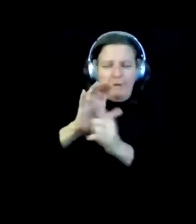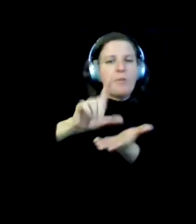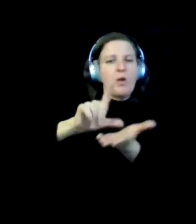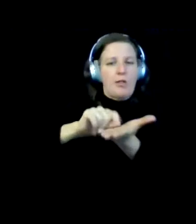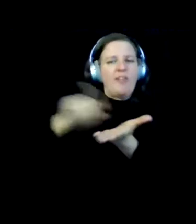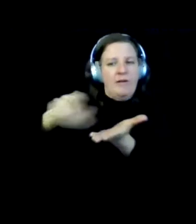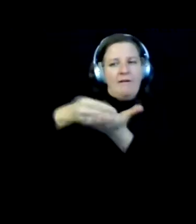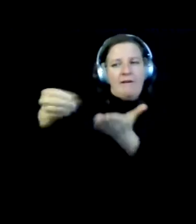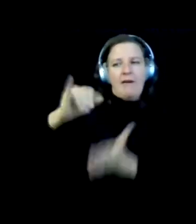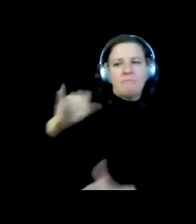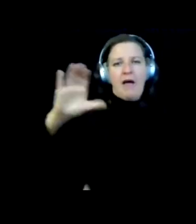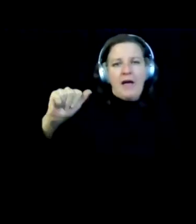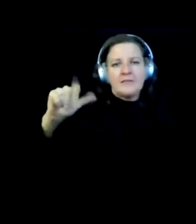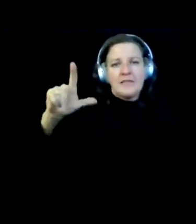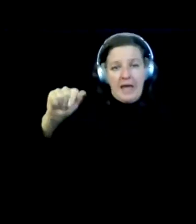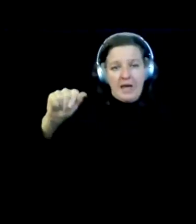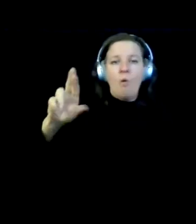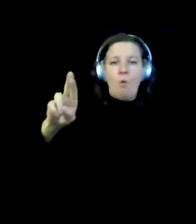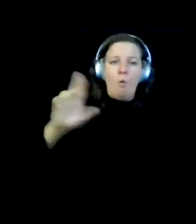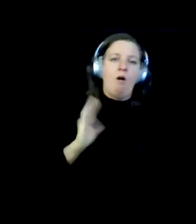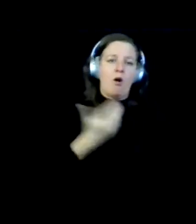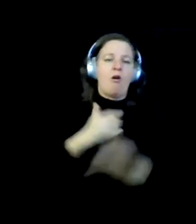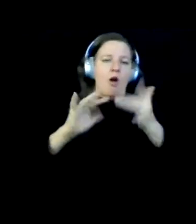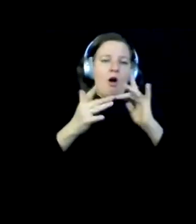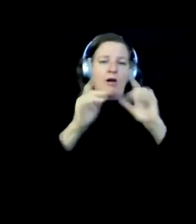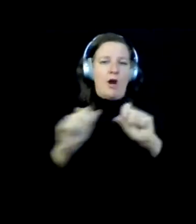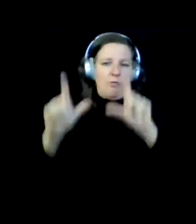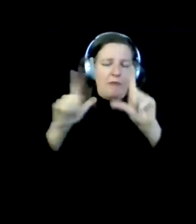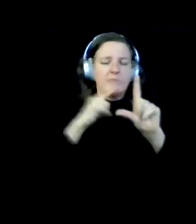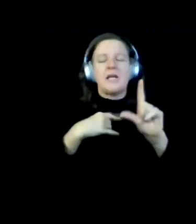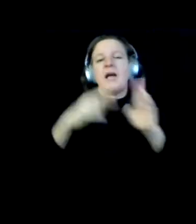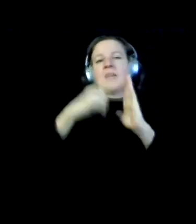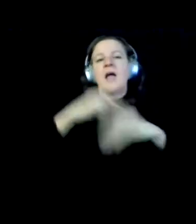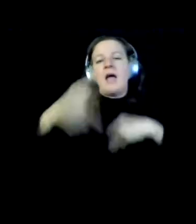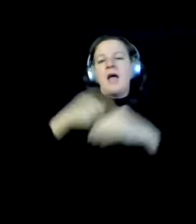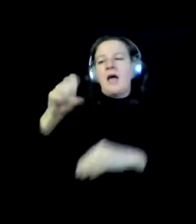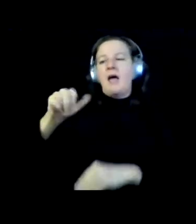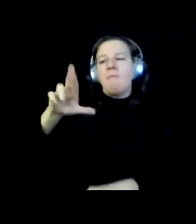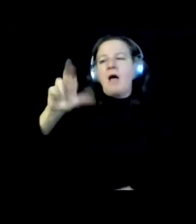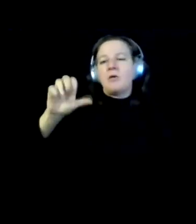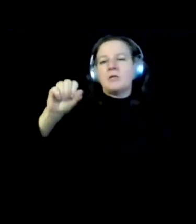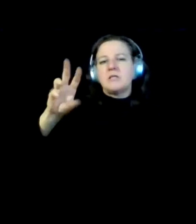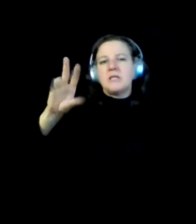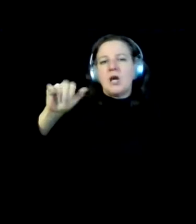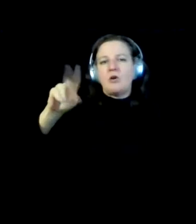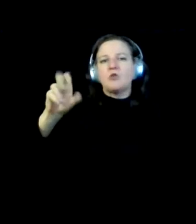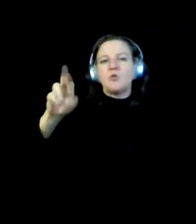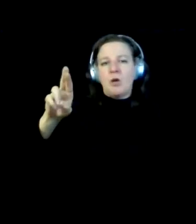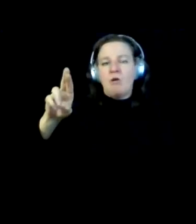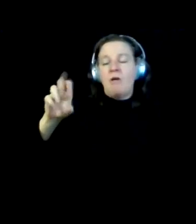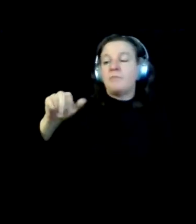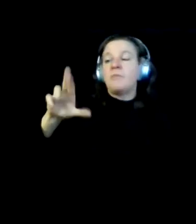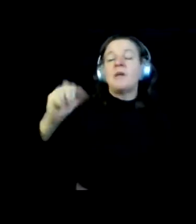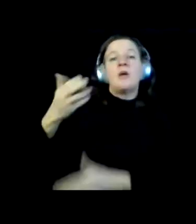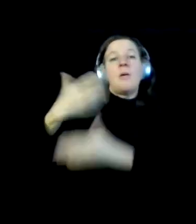ICALA or on our website. I'd like to read a little bit about Sara Cwynar. Sara was born in Vancouver,